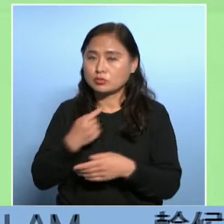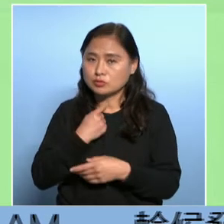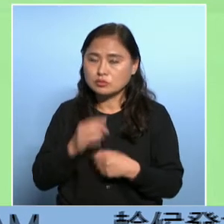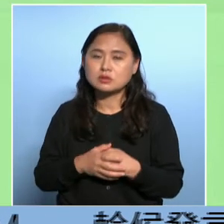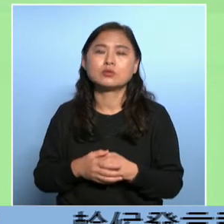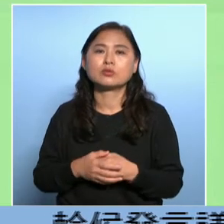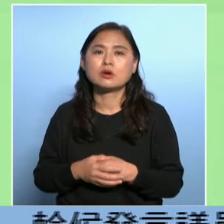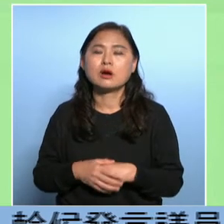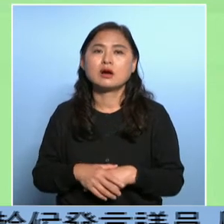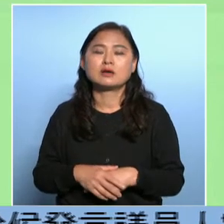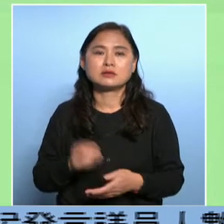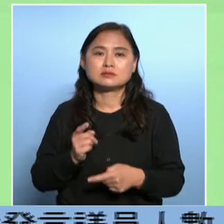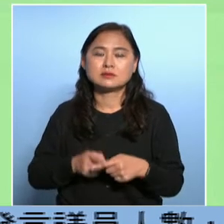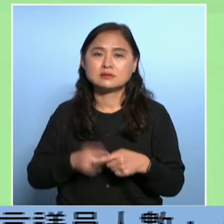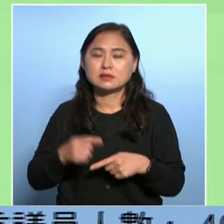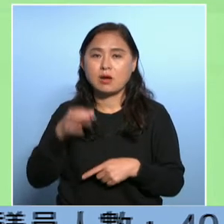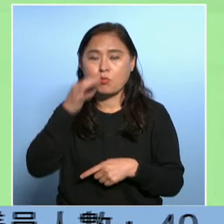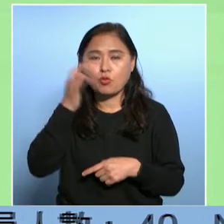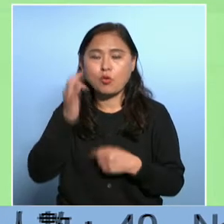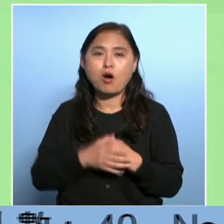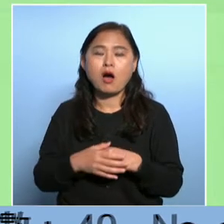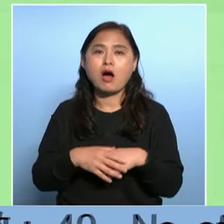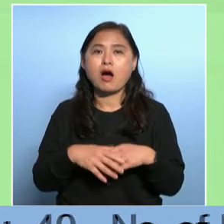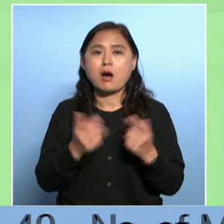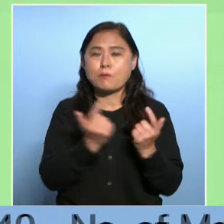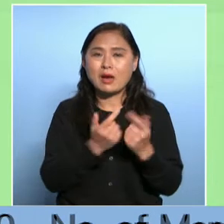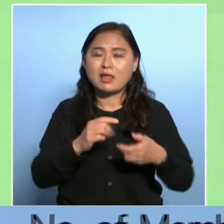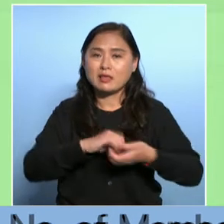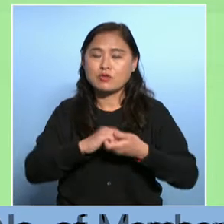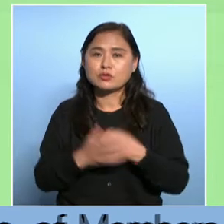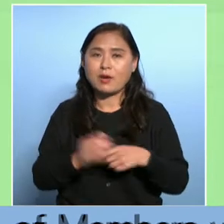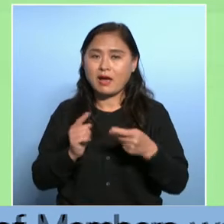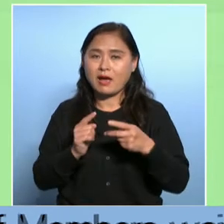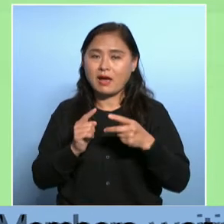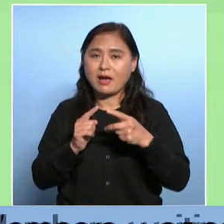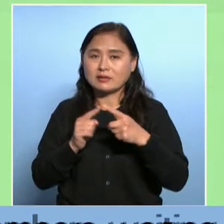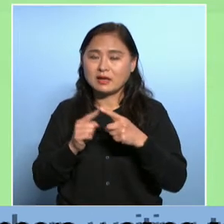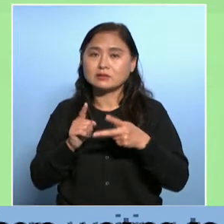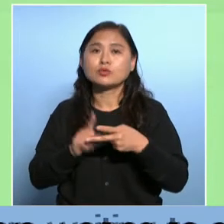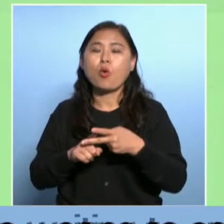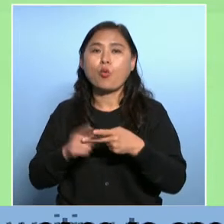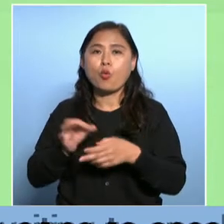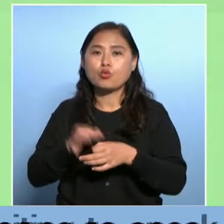wasted. Actually, Mui Wo is between the